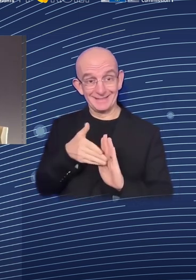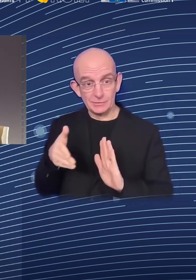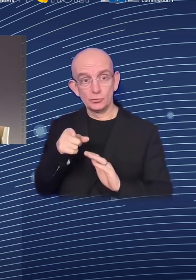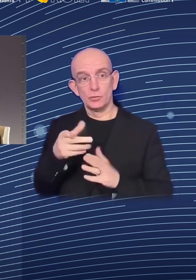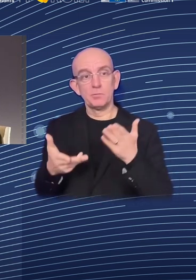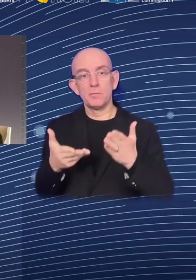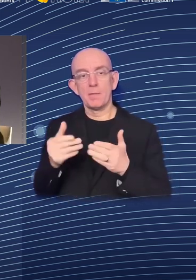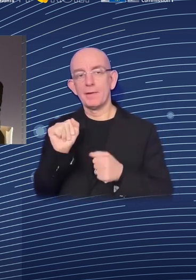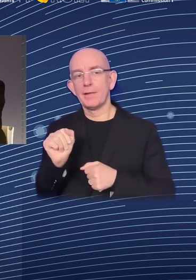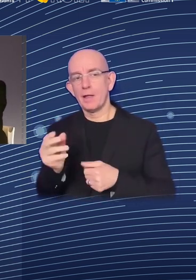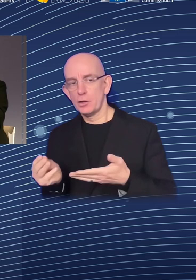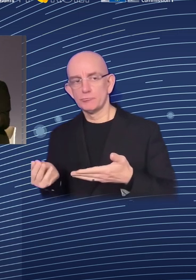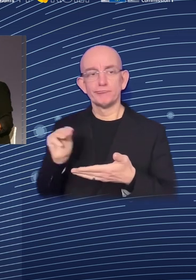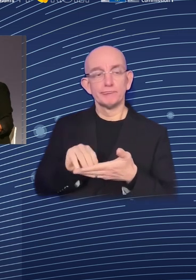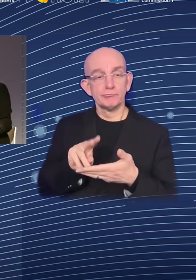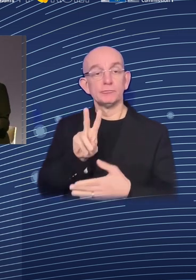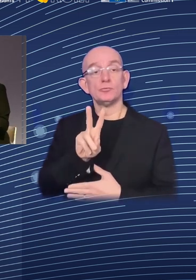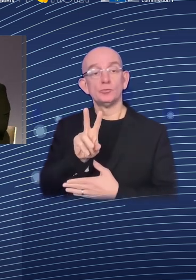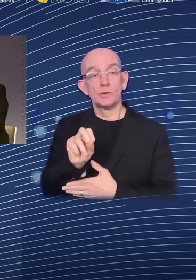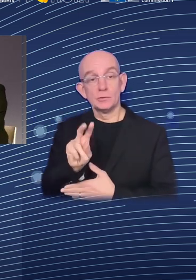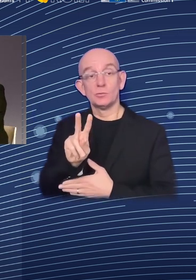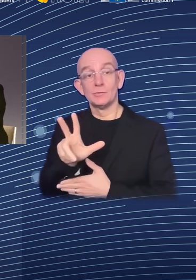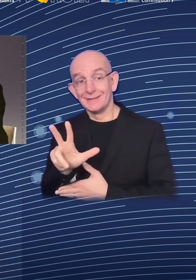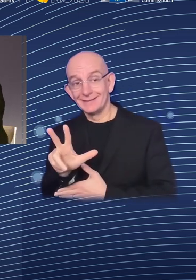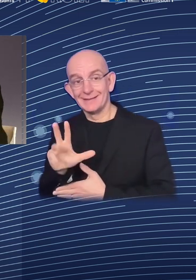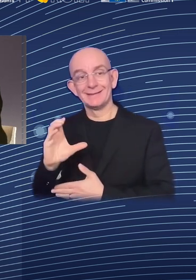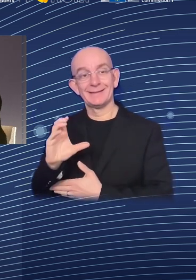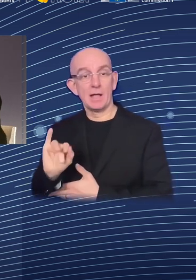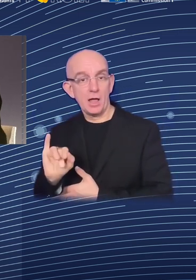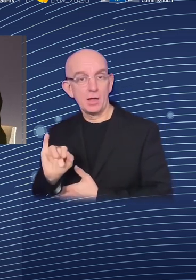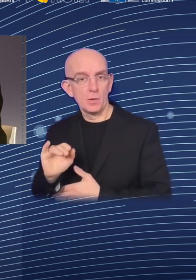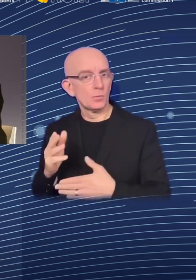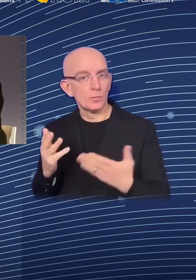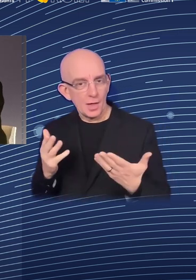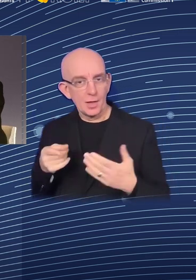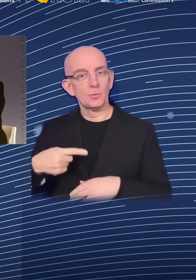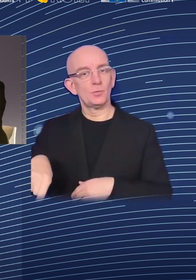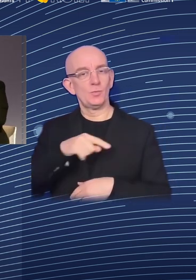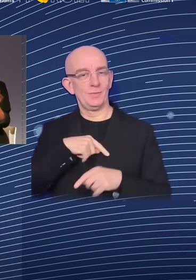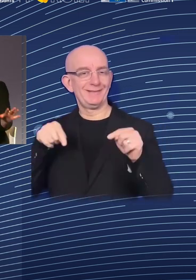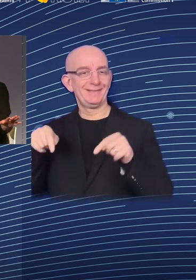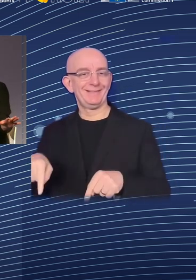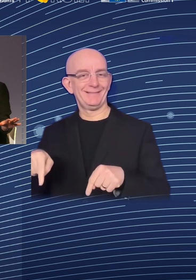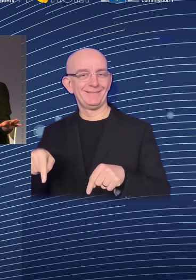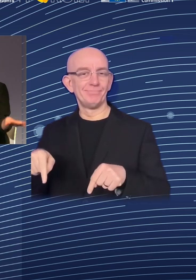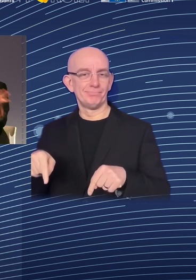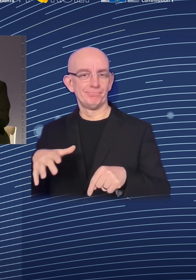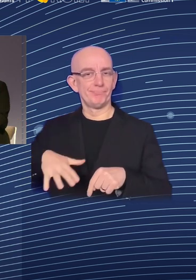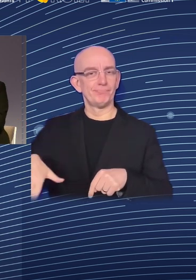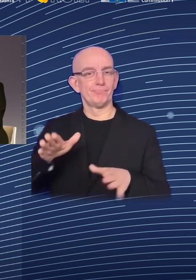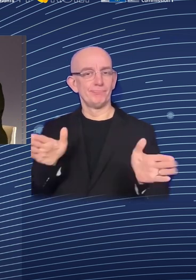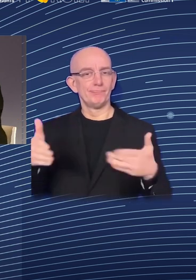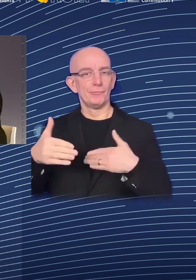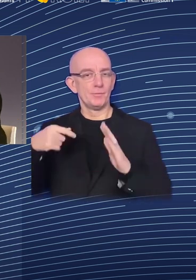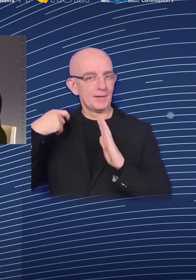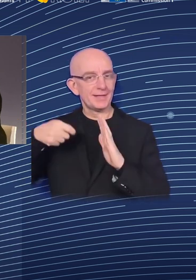you select the correct workshop, which is the Year of Skills workshop, for your questions, and we'll try and get through as many of those as we can